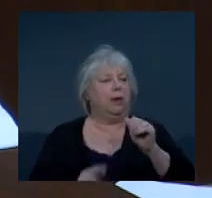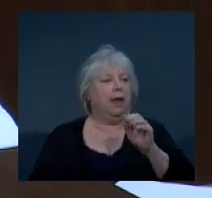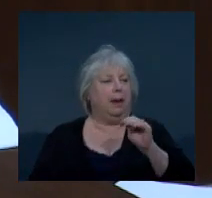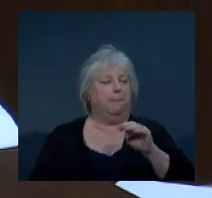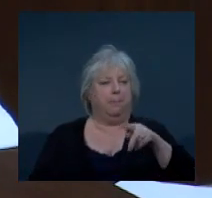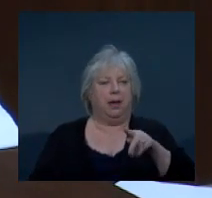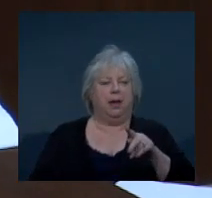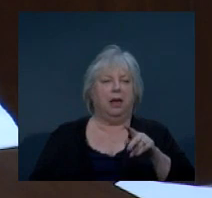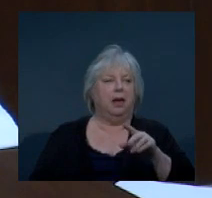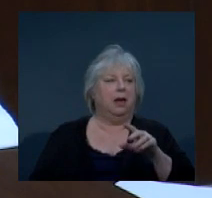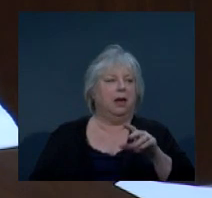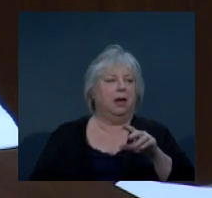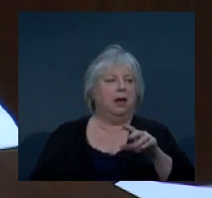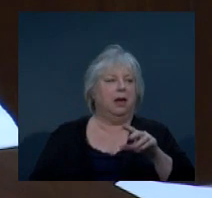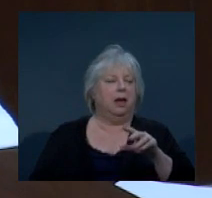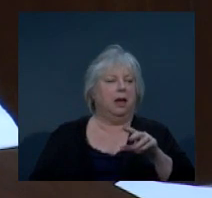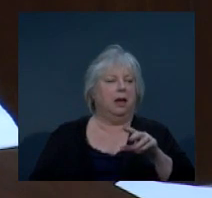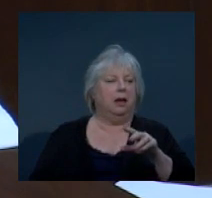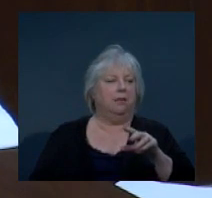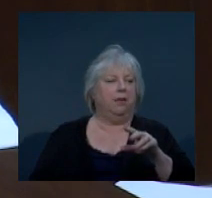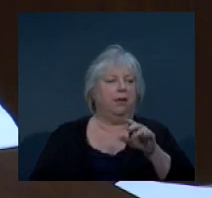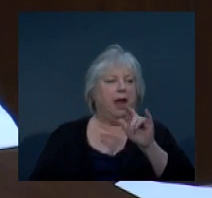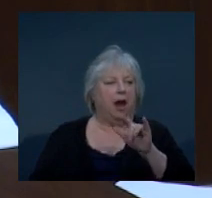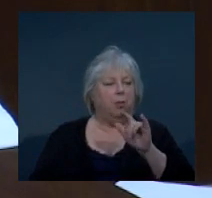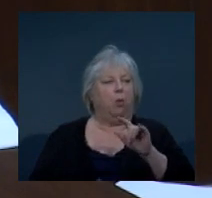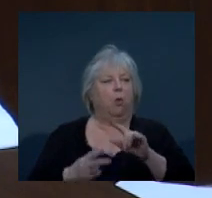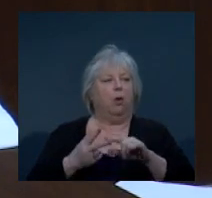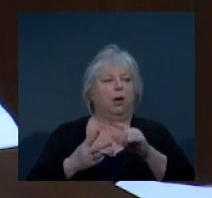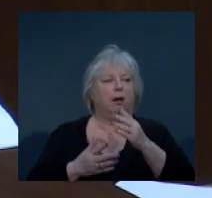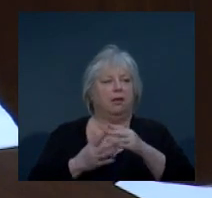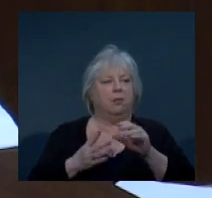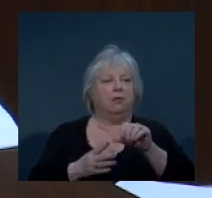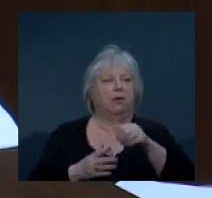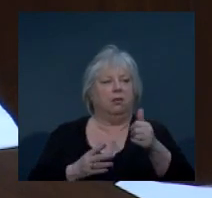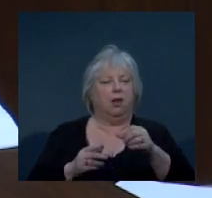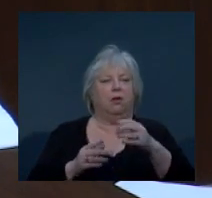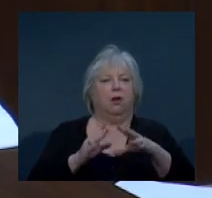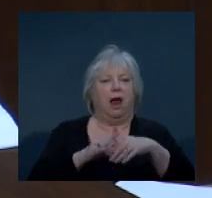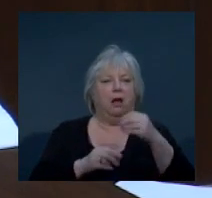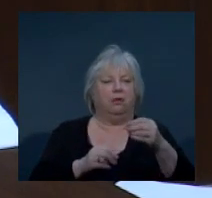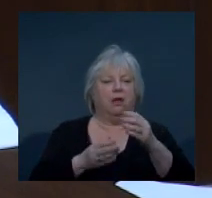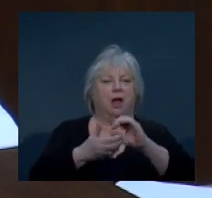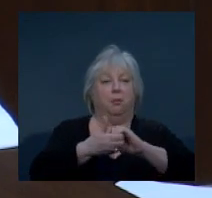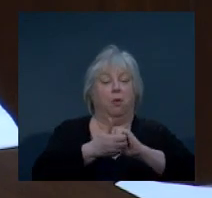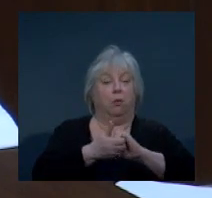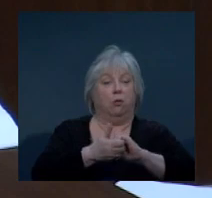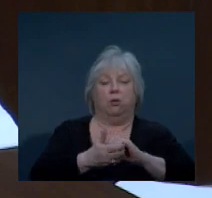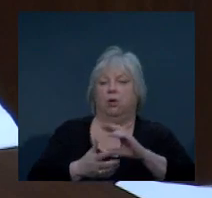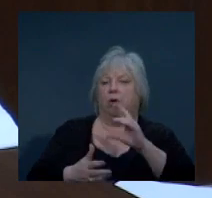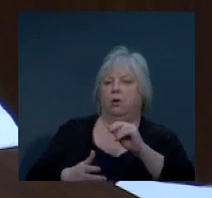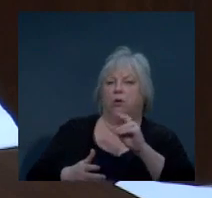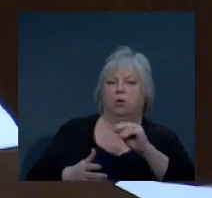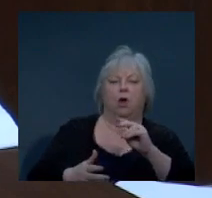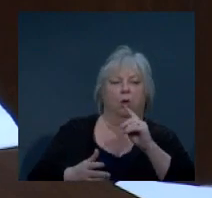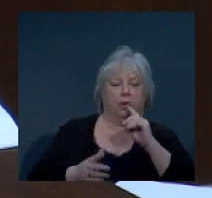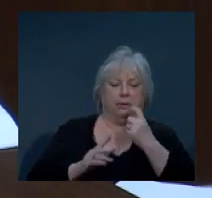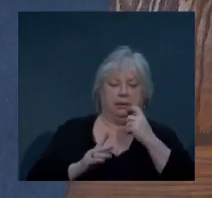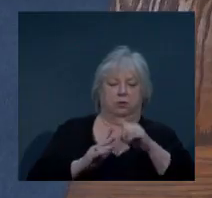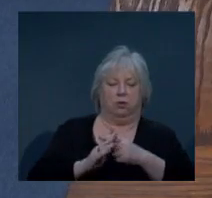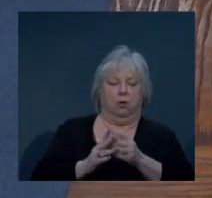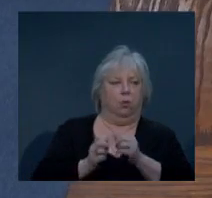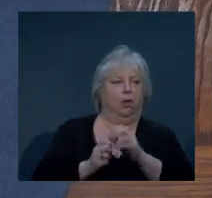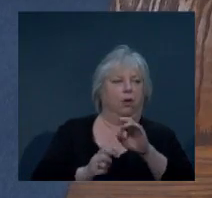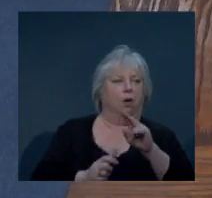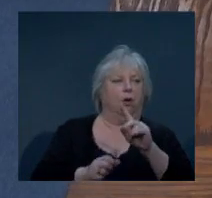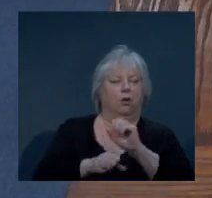the sewer company, and the airport, and other of our outside partners? No, we've just started right now with the